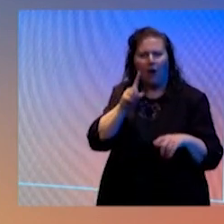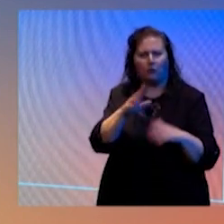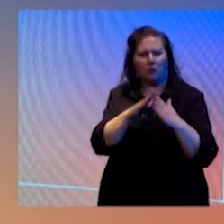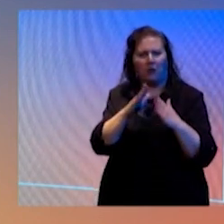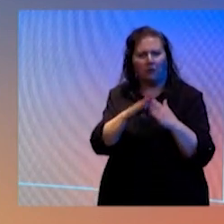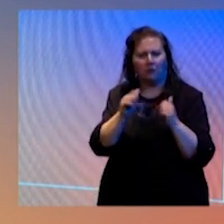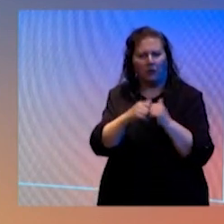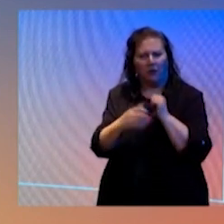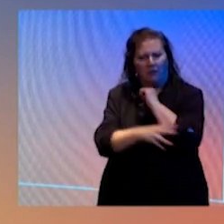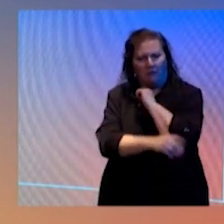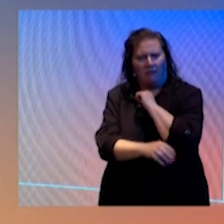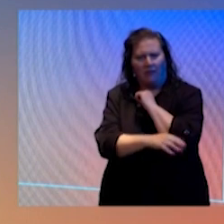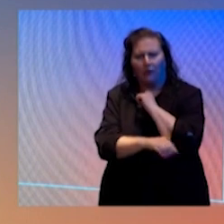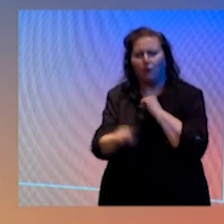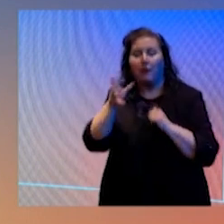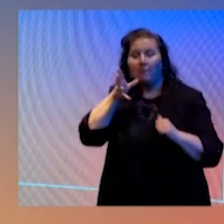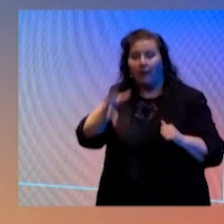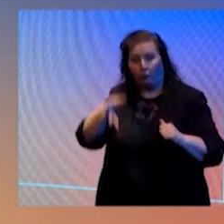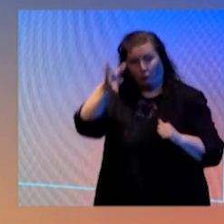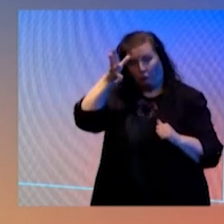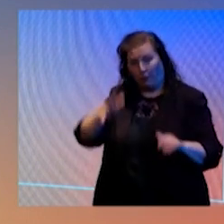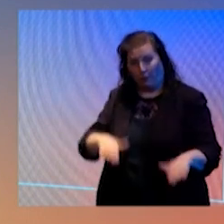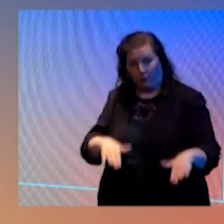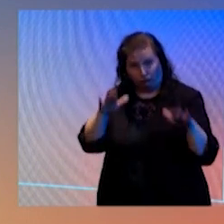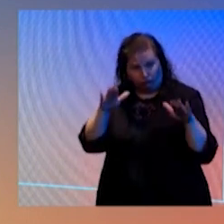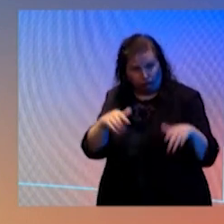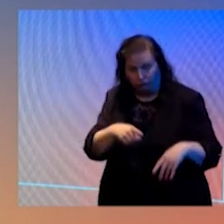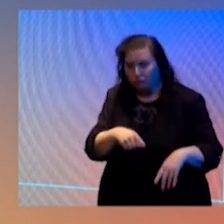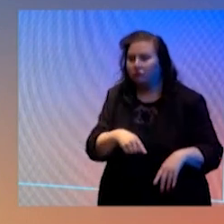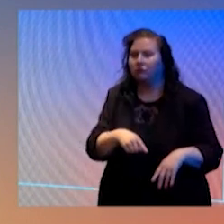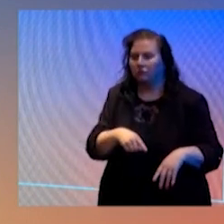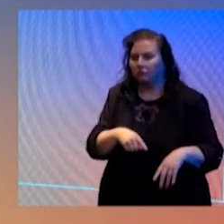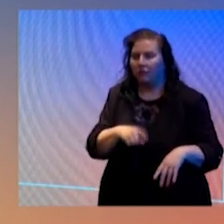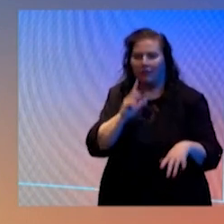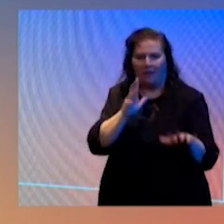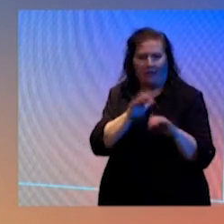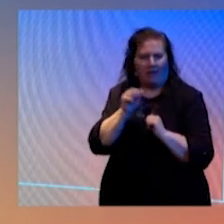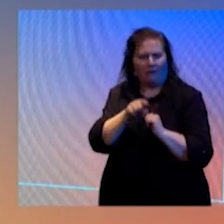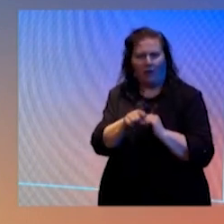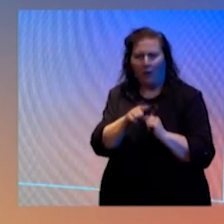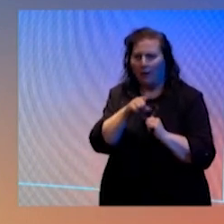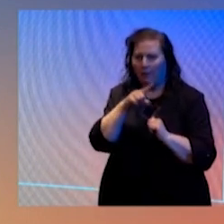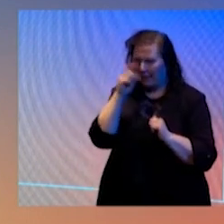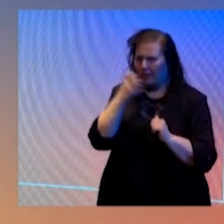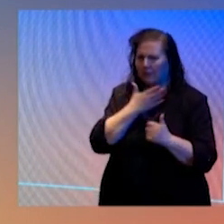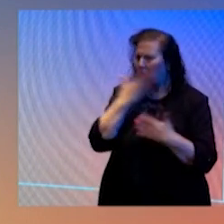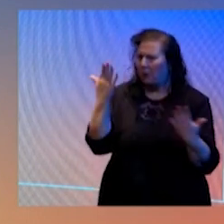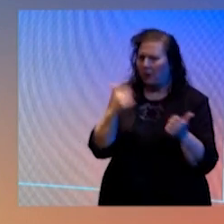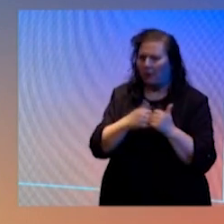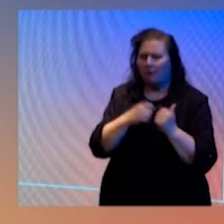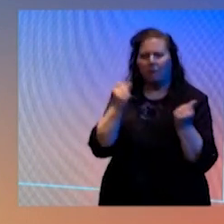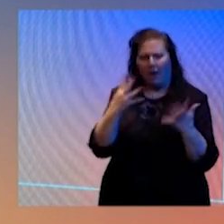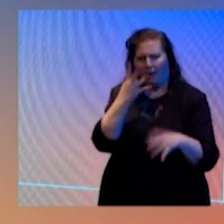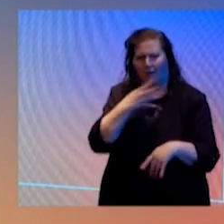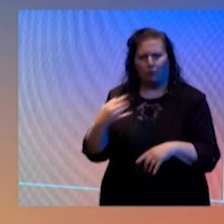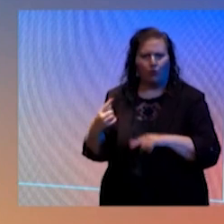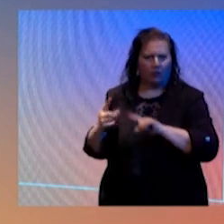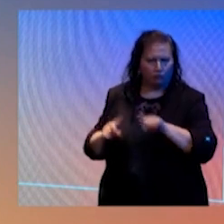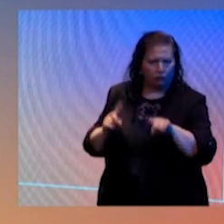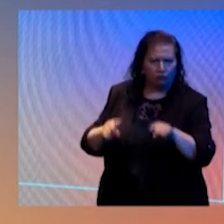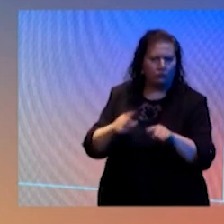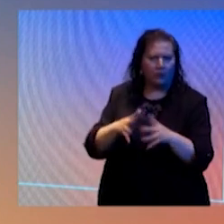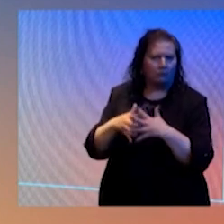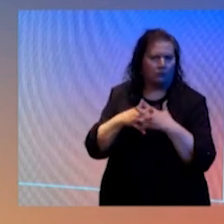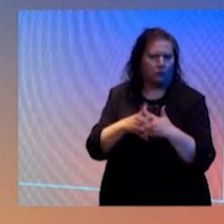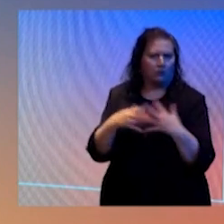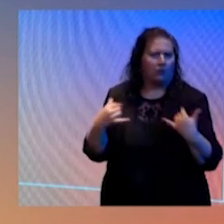my grandparents had started. They left because they had nothing, like many of the immigrants who are now such an important